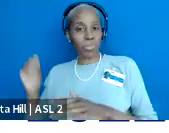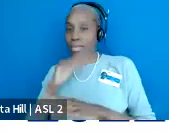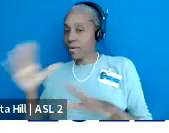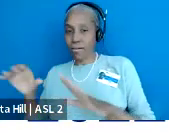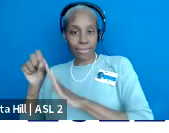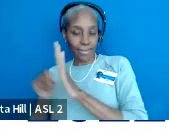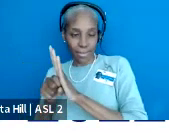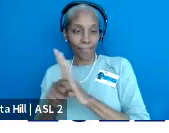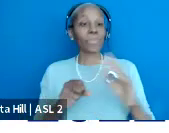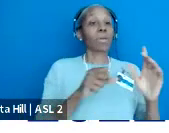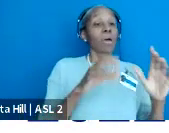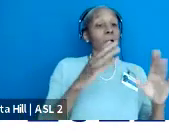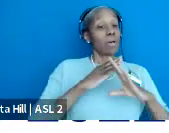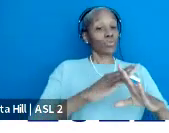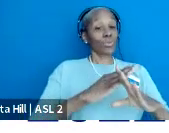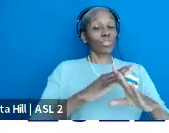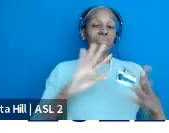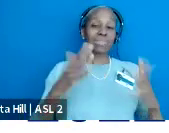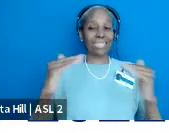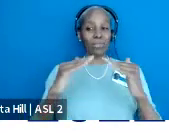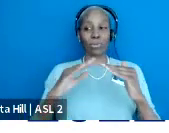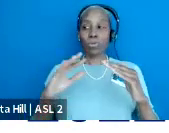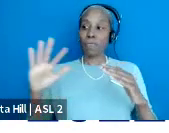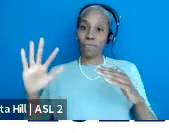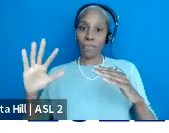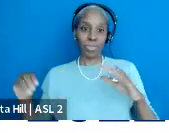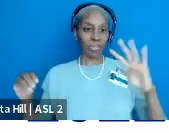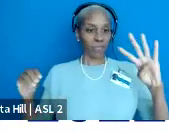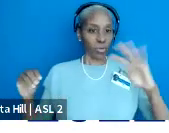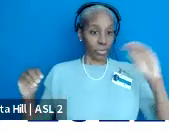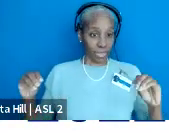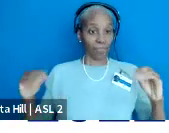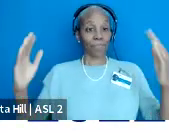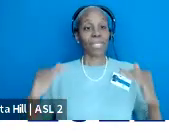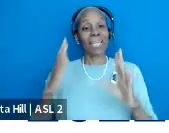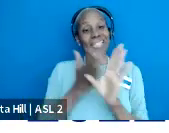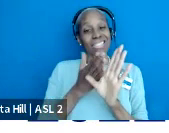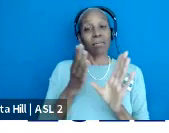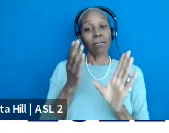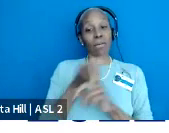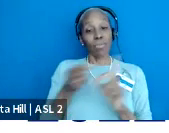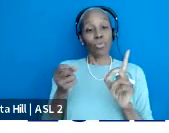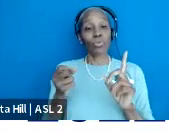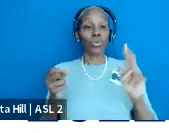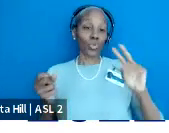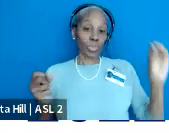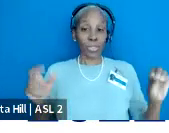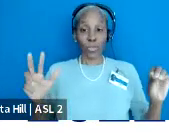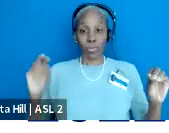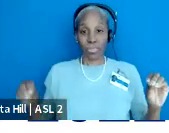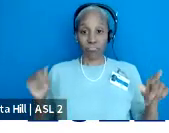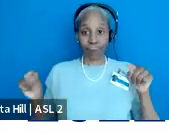non-state-op, while obstruction was relatively equal with 4% and 5%, as well as psychological abuse with 2% and